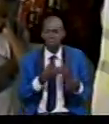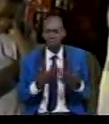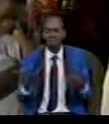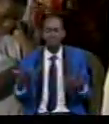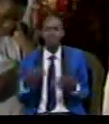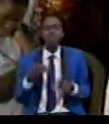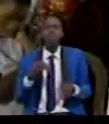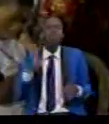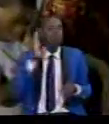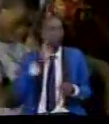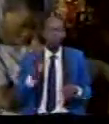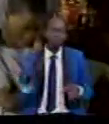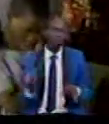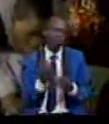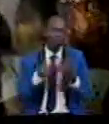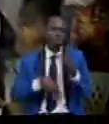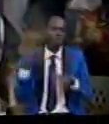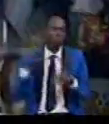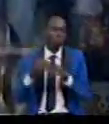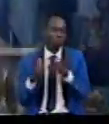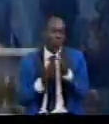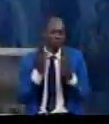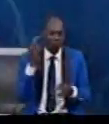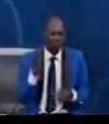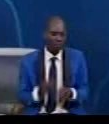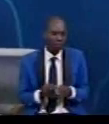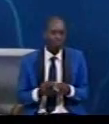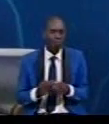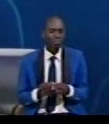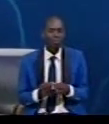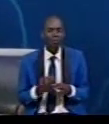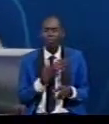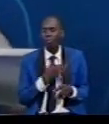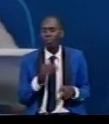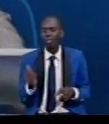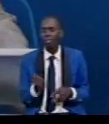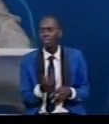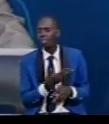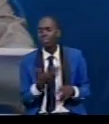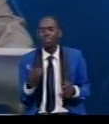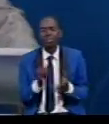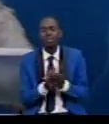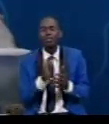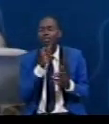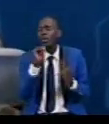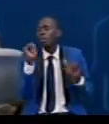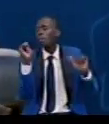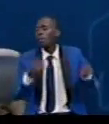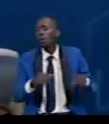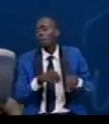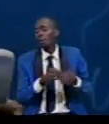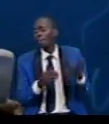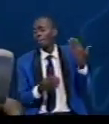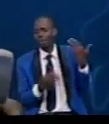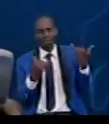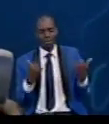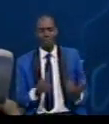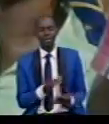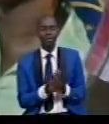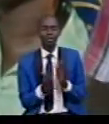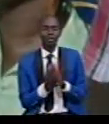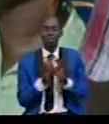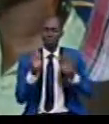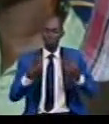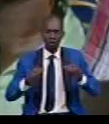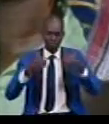Jesus' name. Lord, I pray everything they found impossible in the past will be possible right